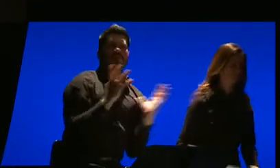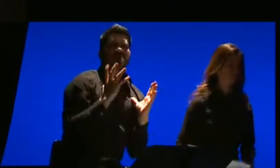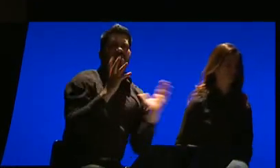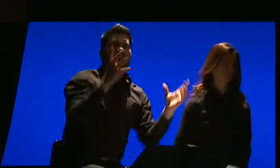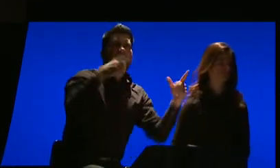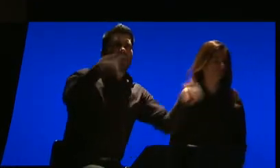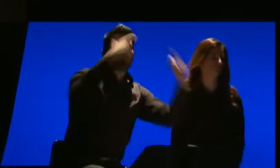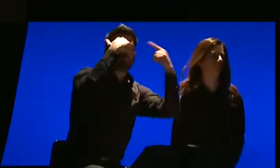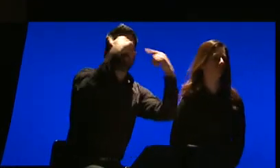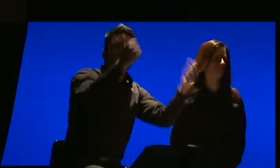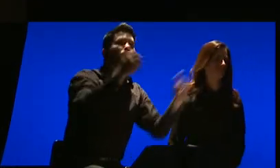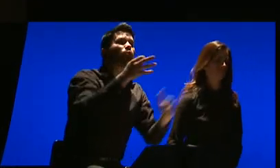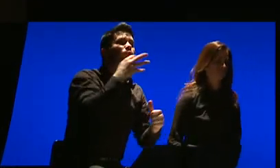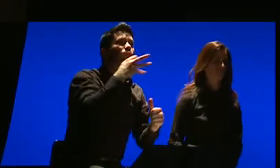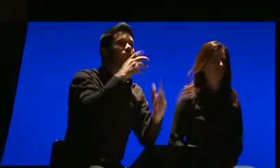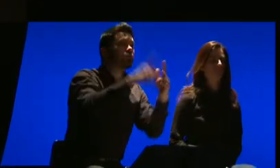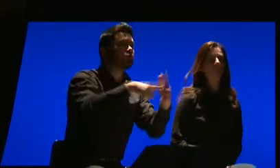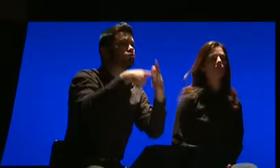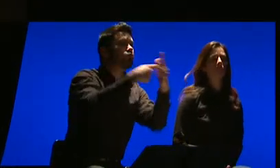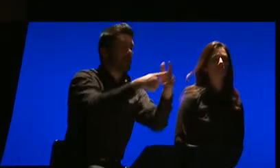stage. We will begin shortly.